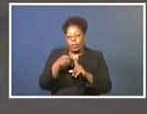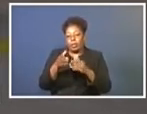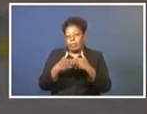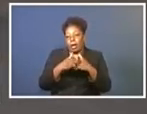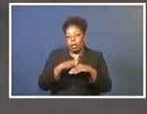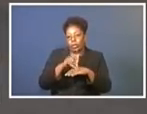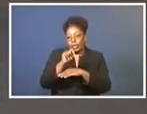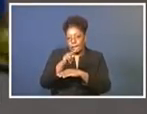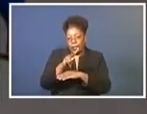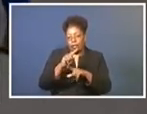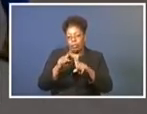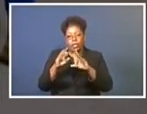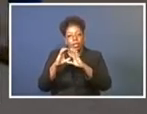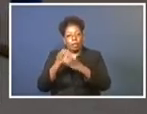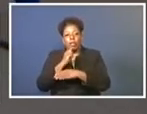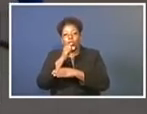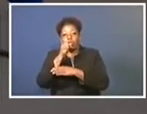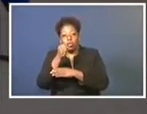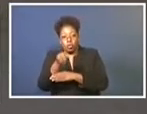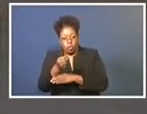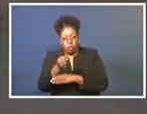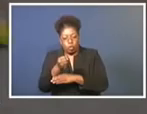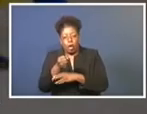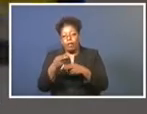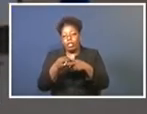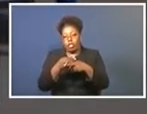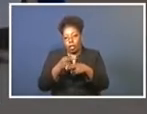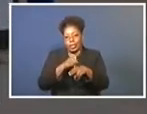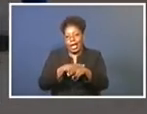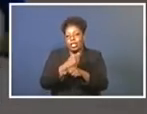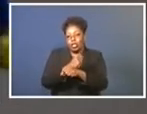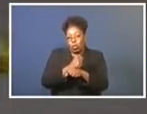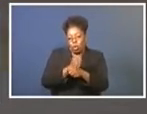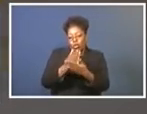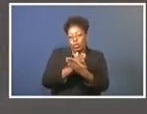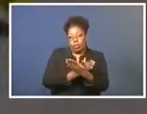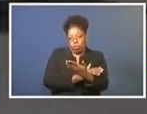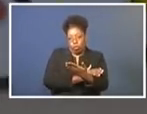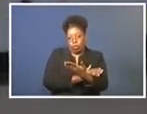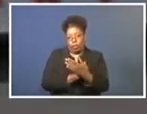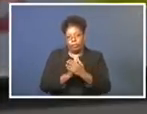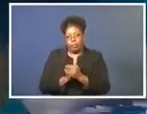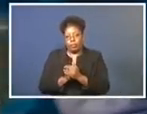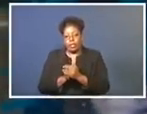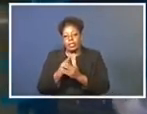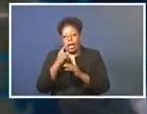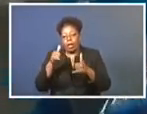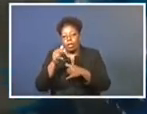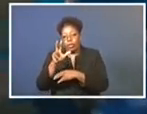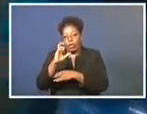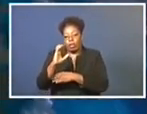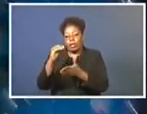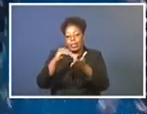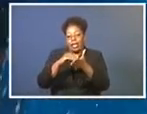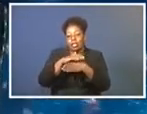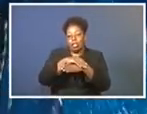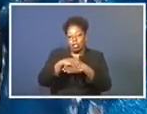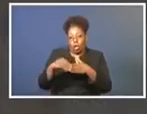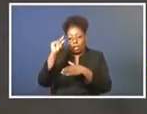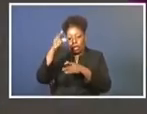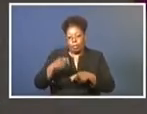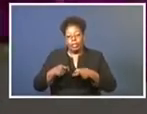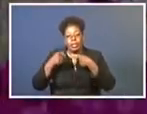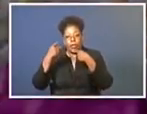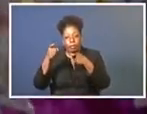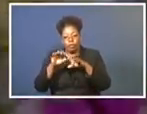but he says the company has a short window to work with. He also provided a breakdown of the $300,000 government has allocated